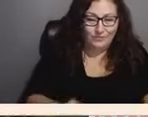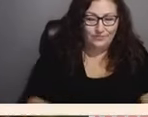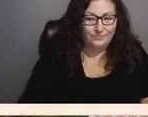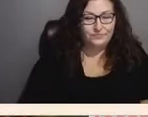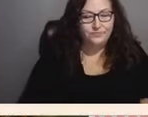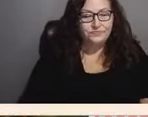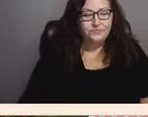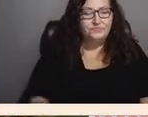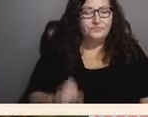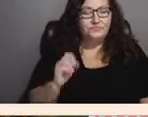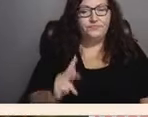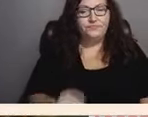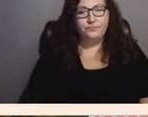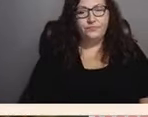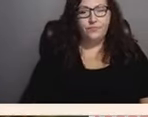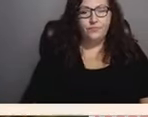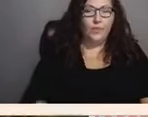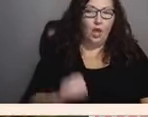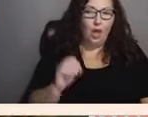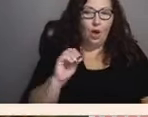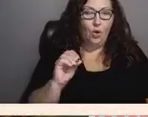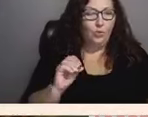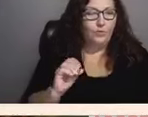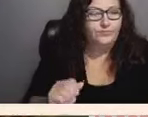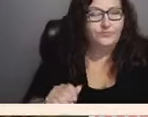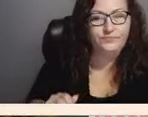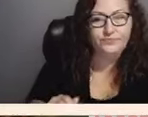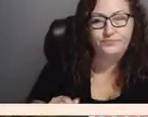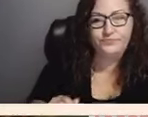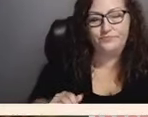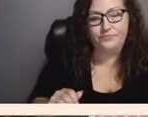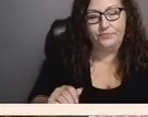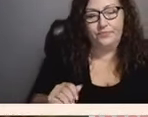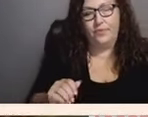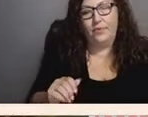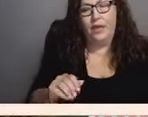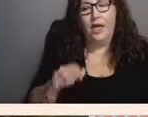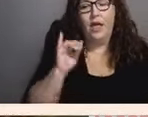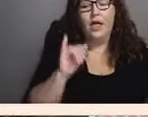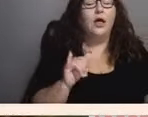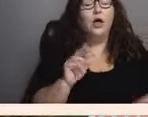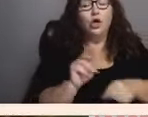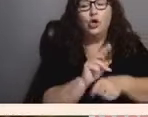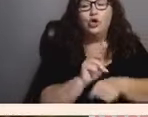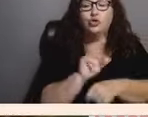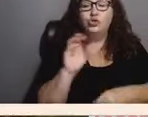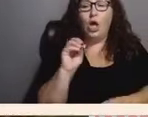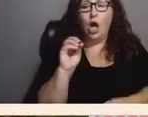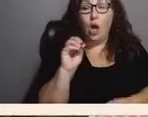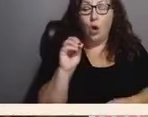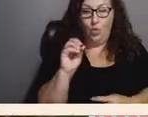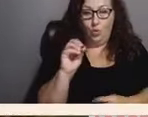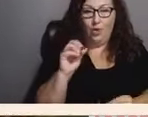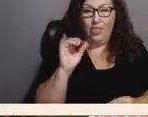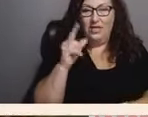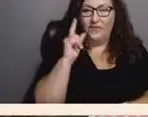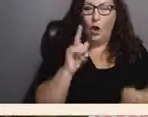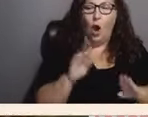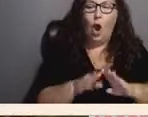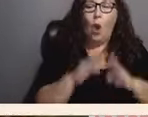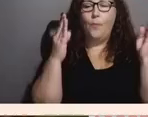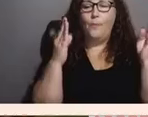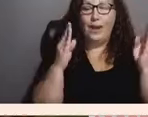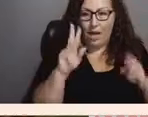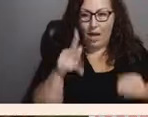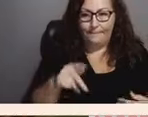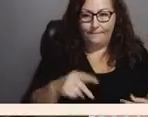Oh. This is O is for opening up. And